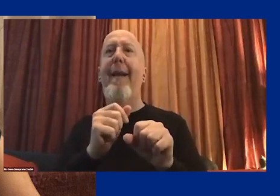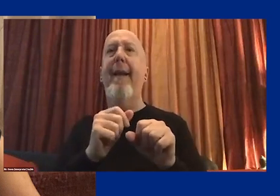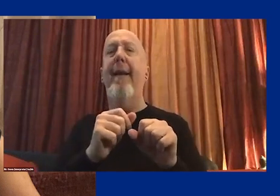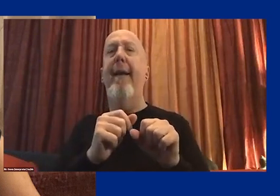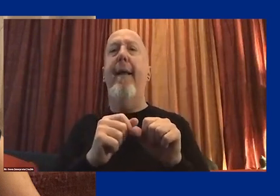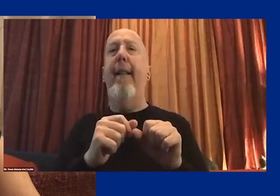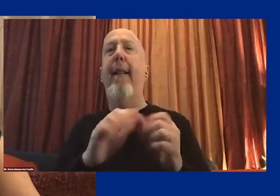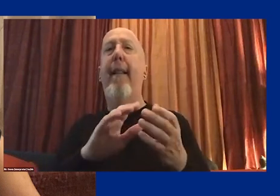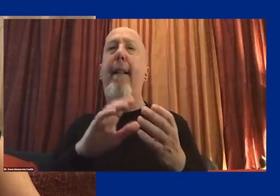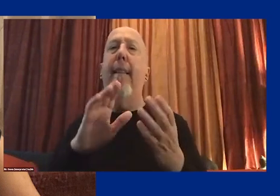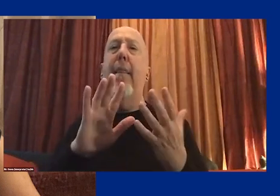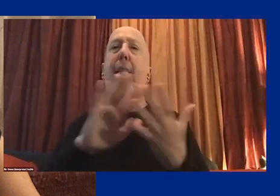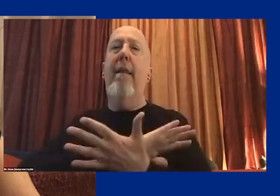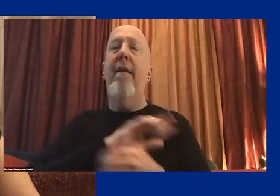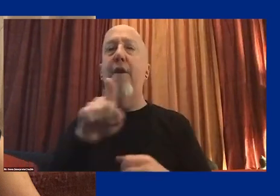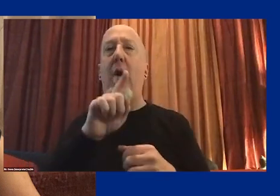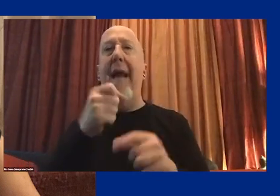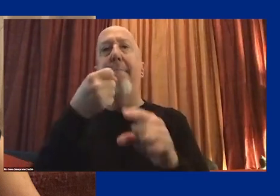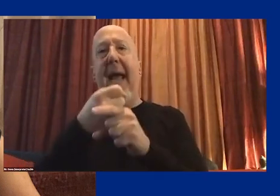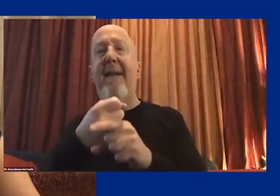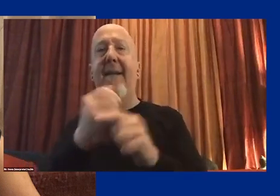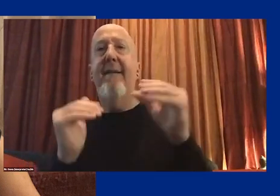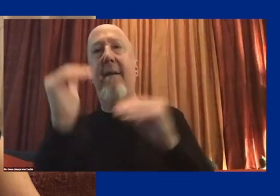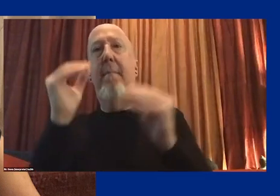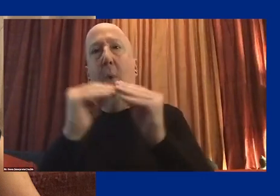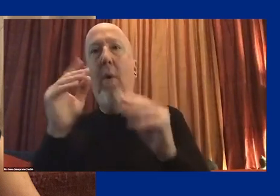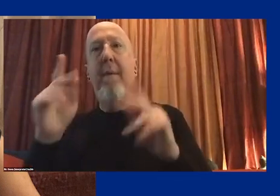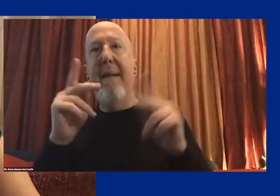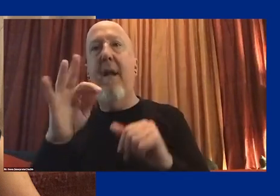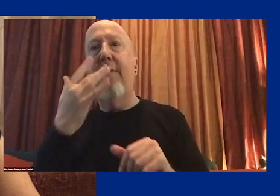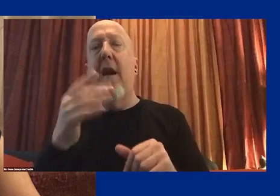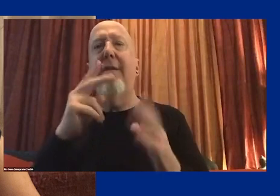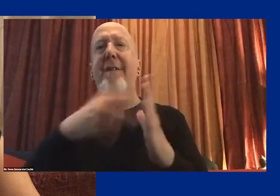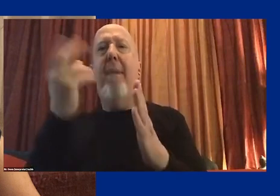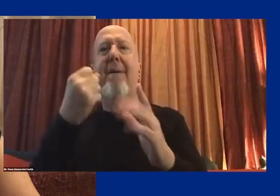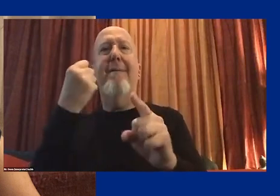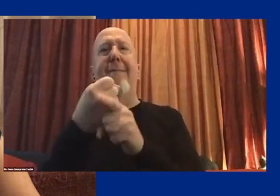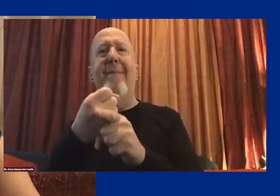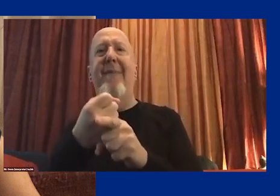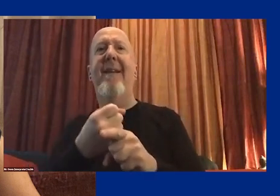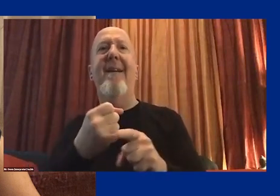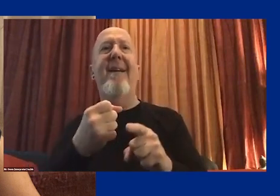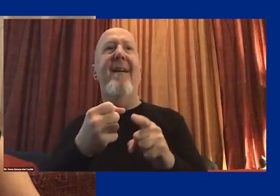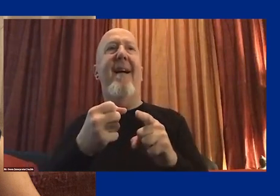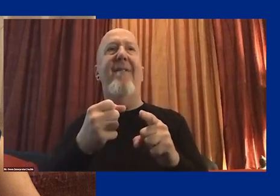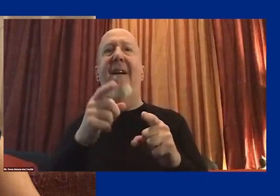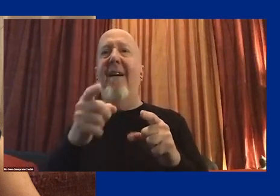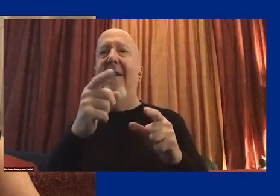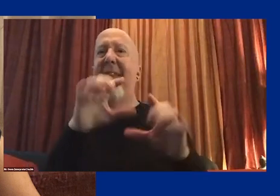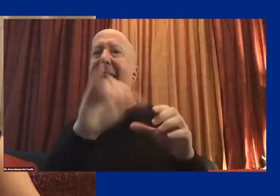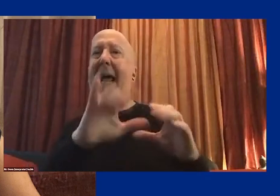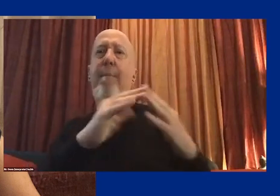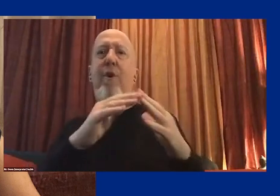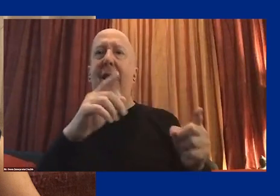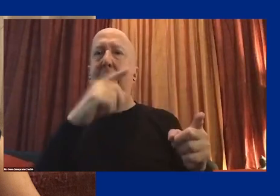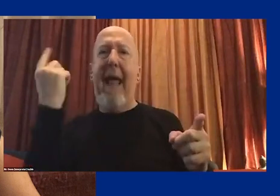disproportionately impacting certain people of color. It's a double whammy of discrimination served up to a community that's already been